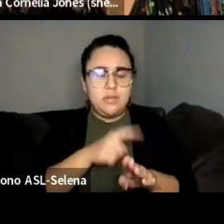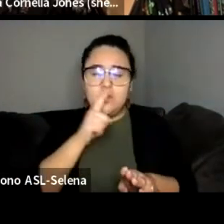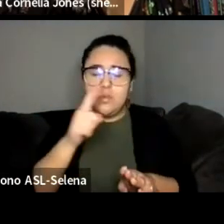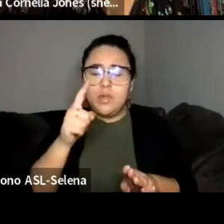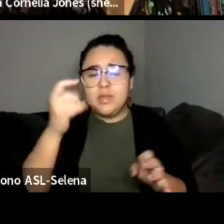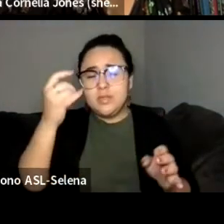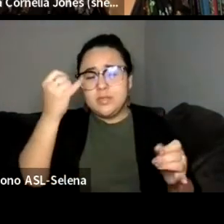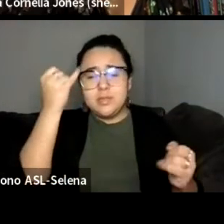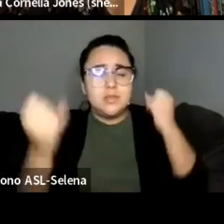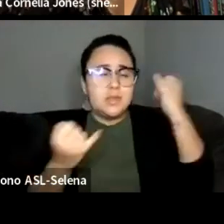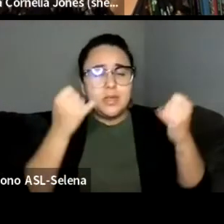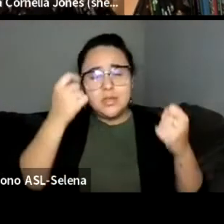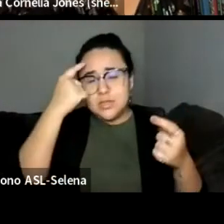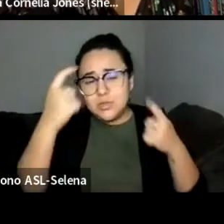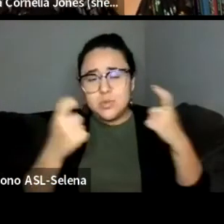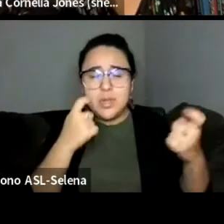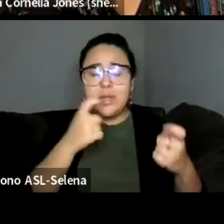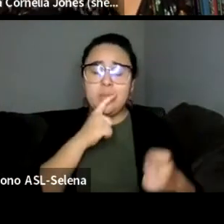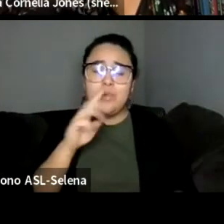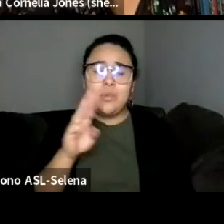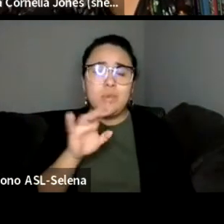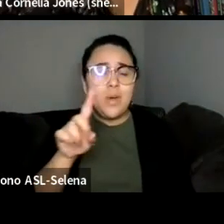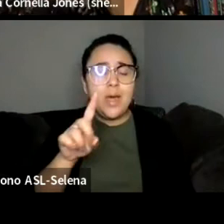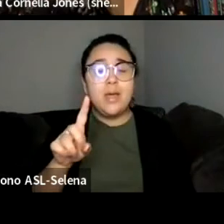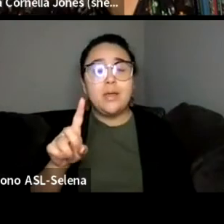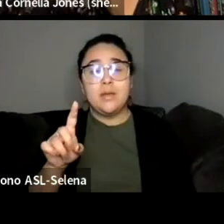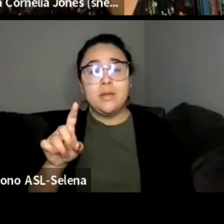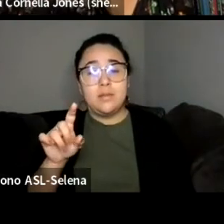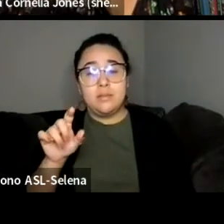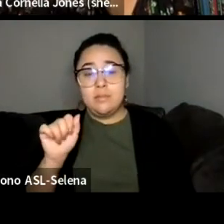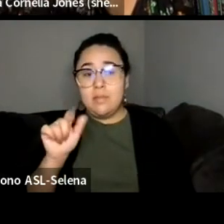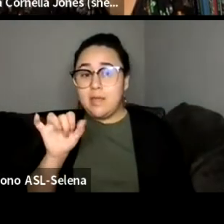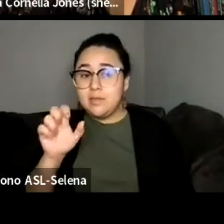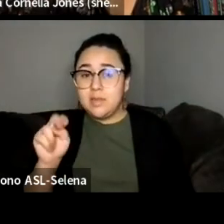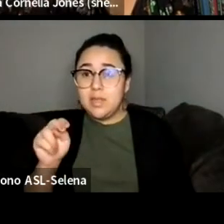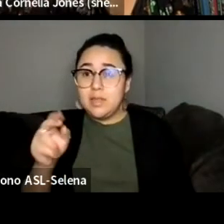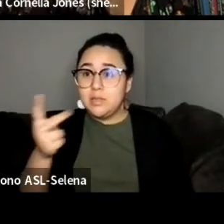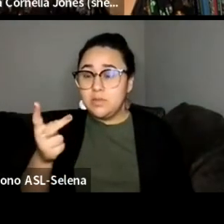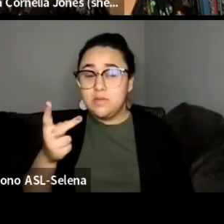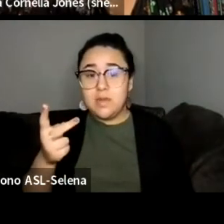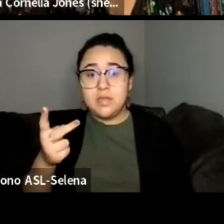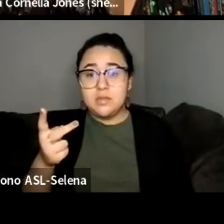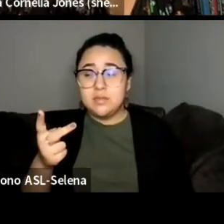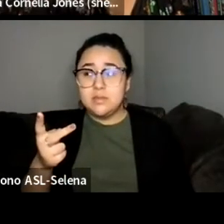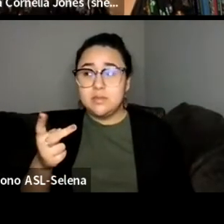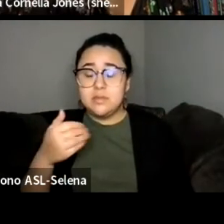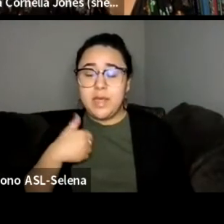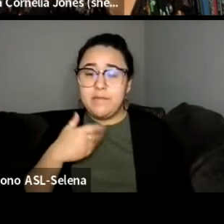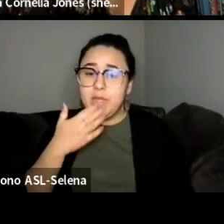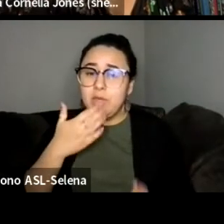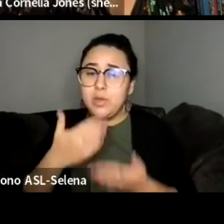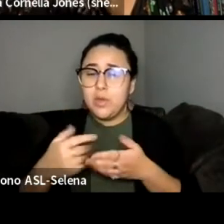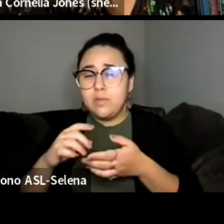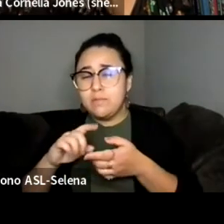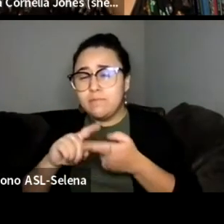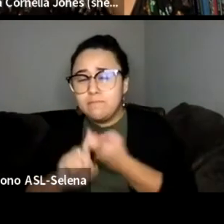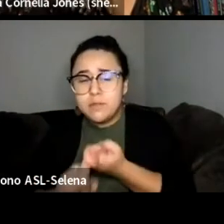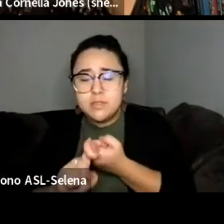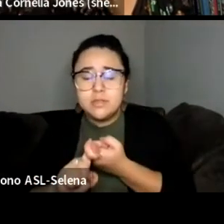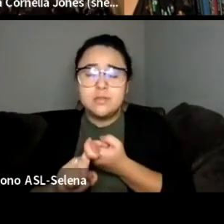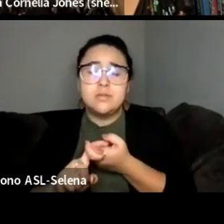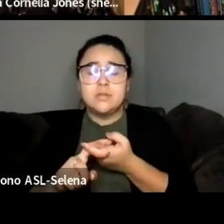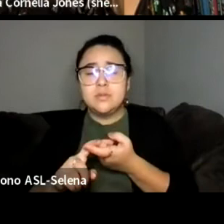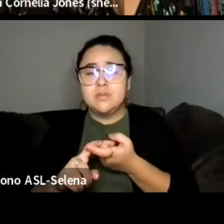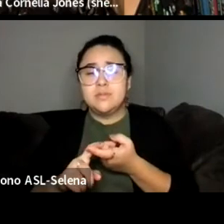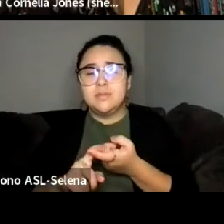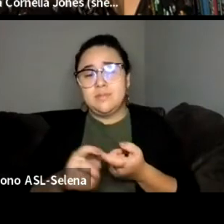Allison and we didn't have this like 23-year relationship that we have, would it have happened? You know, and I want to create, and I think this is